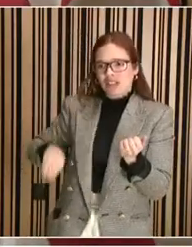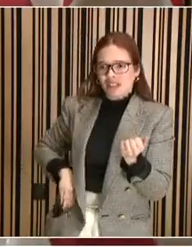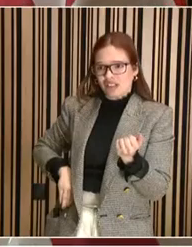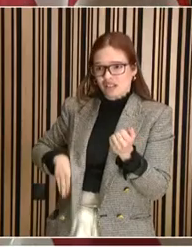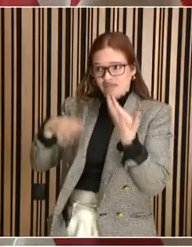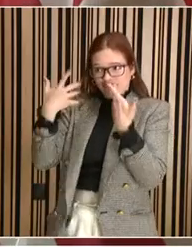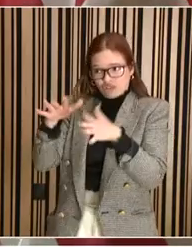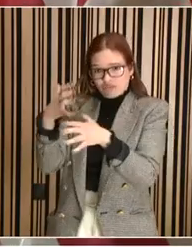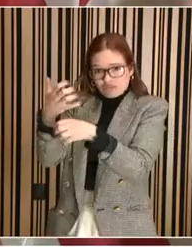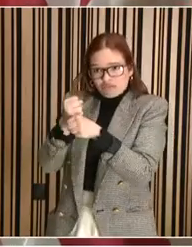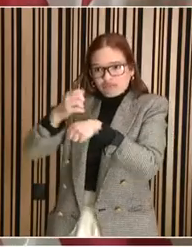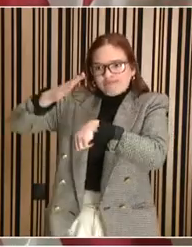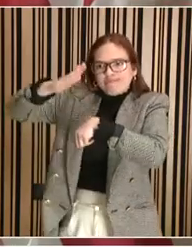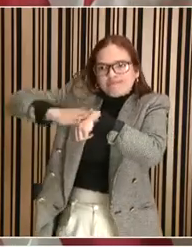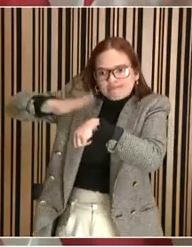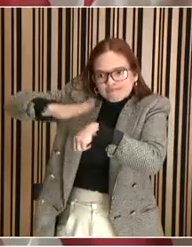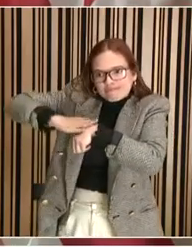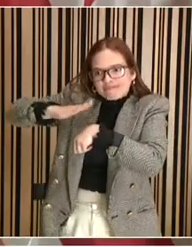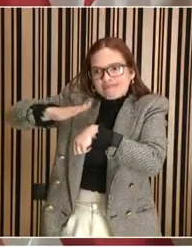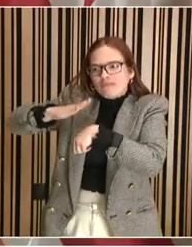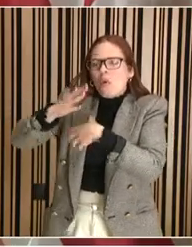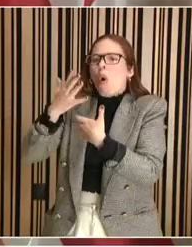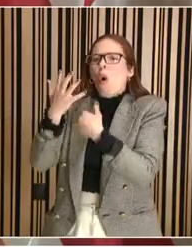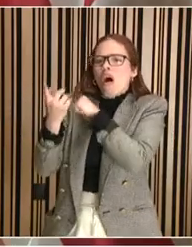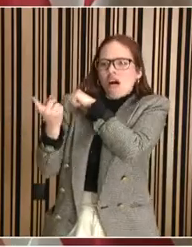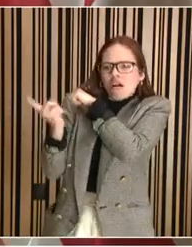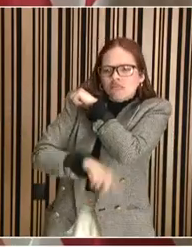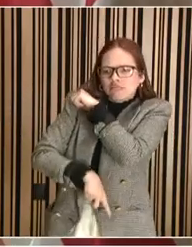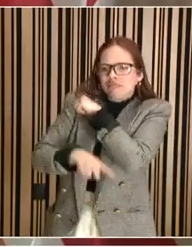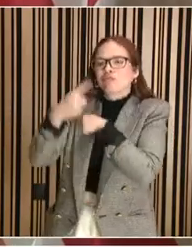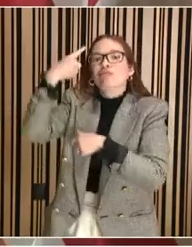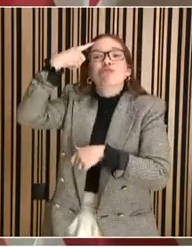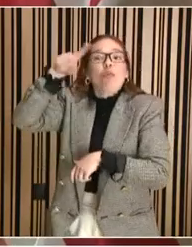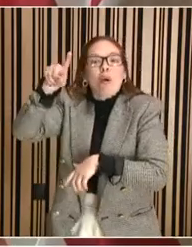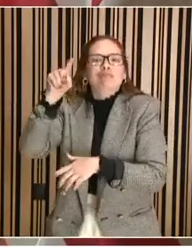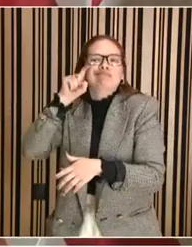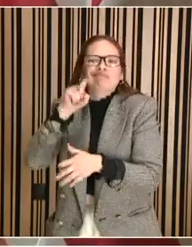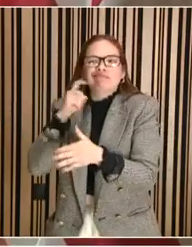or discipline for sexual harassment in the administration?